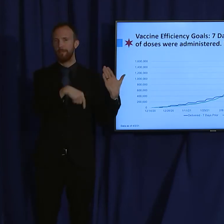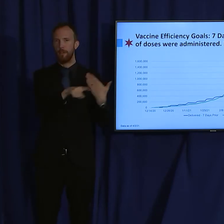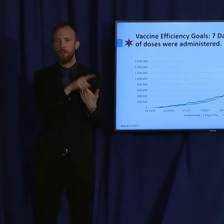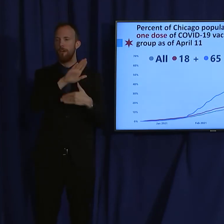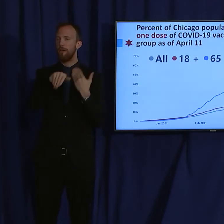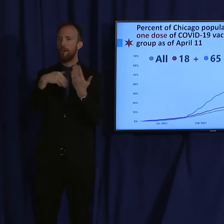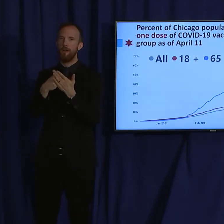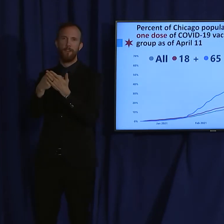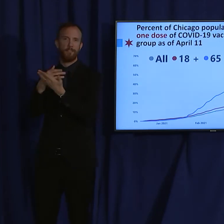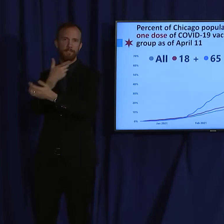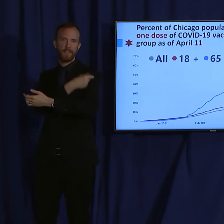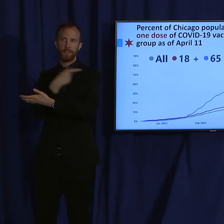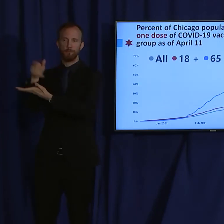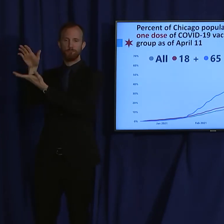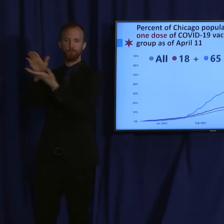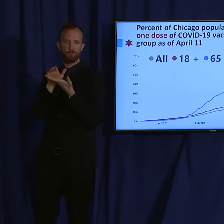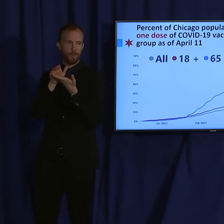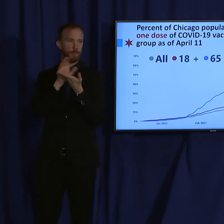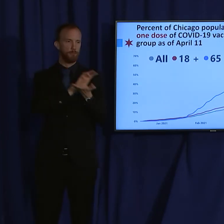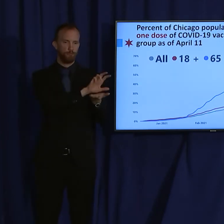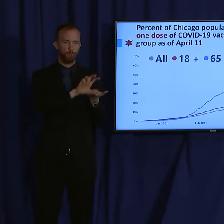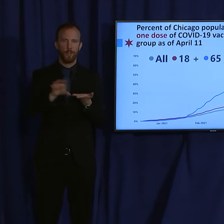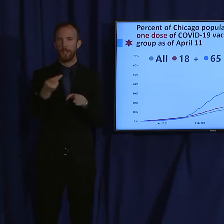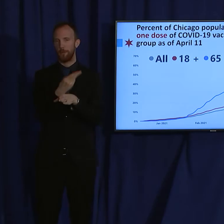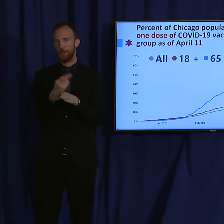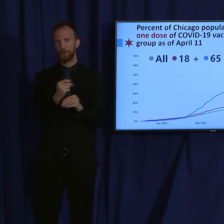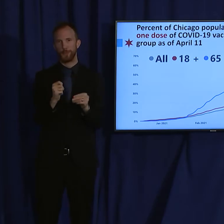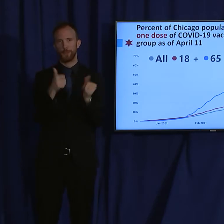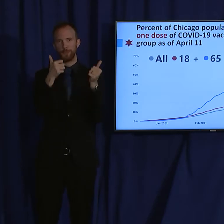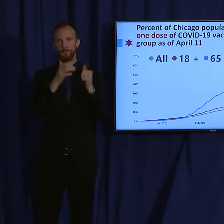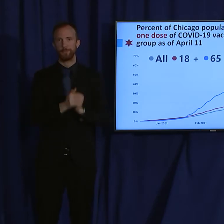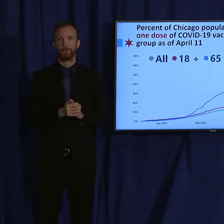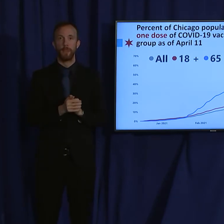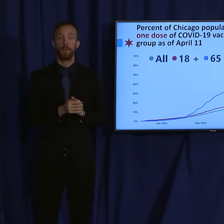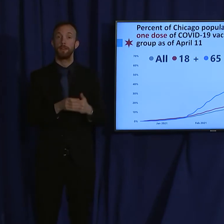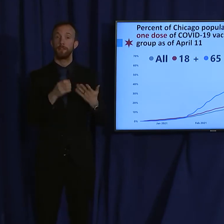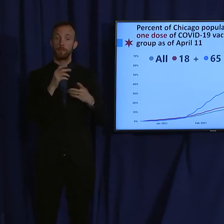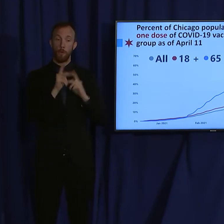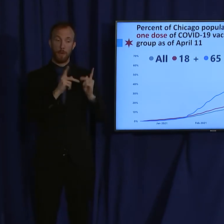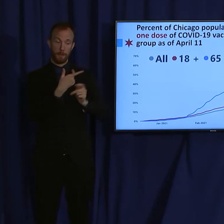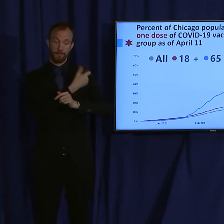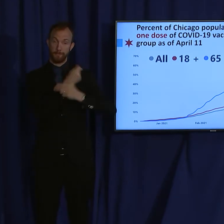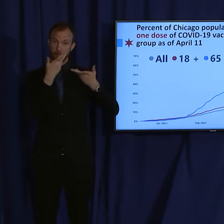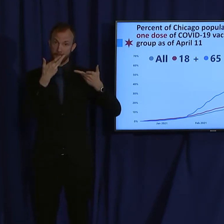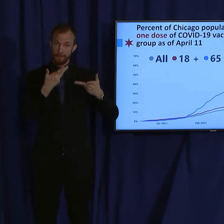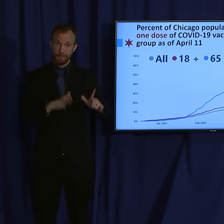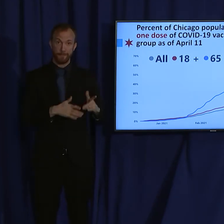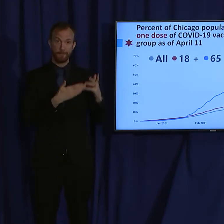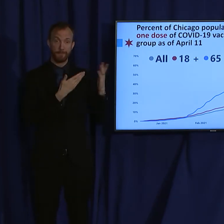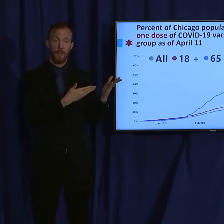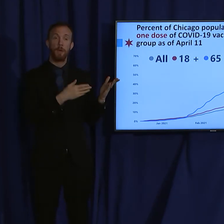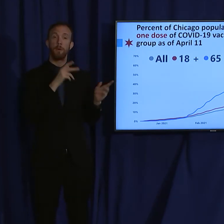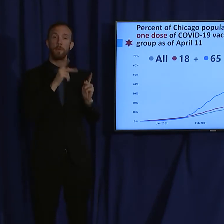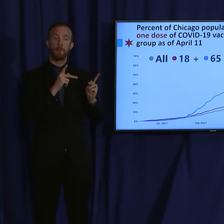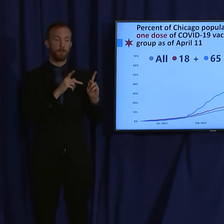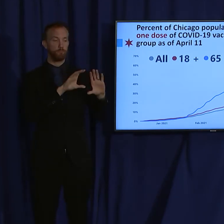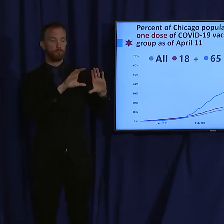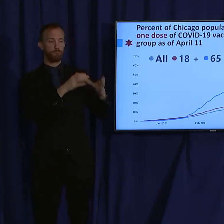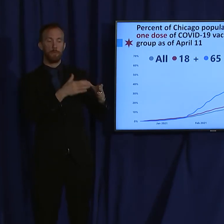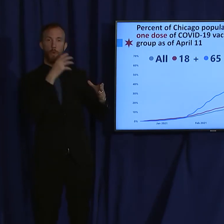quickly. Here's where we are in terms of coverage. If we look at people who are over